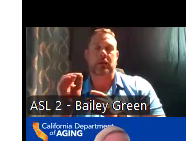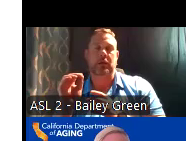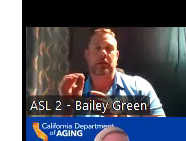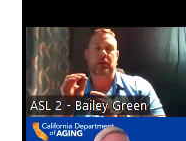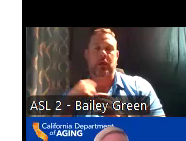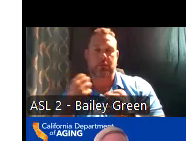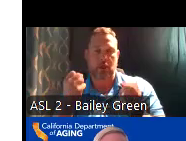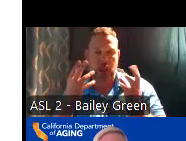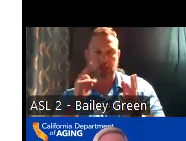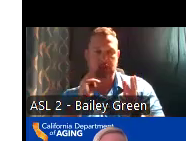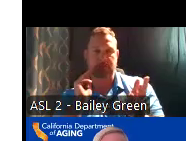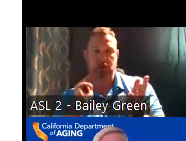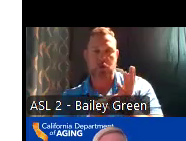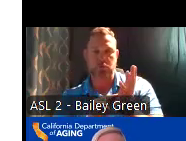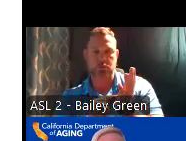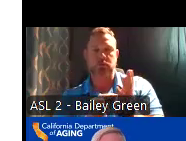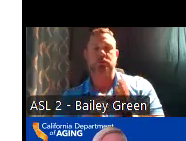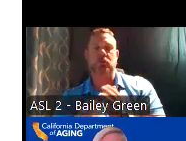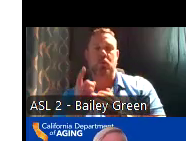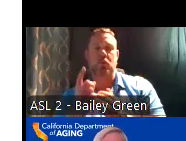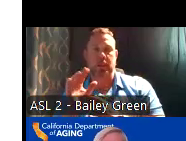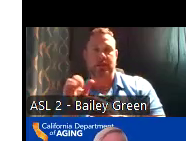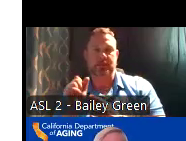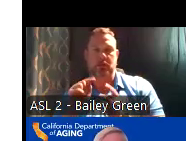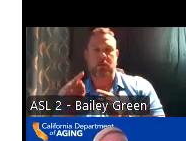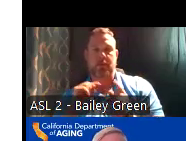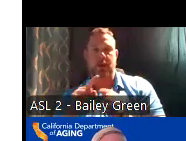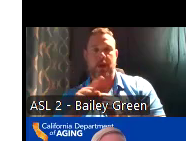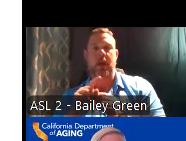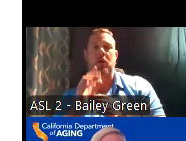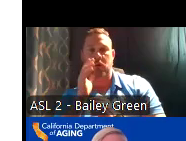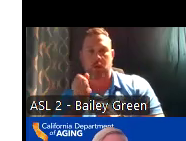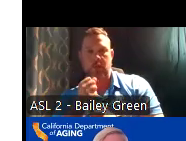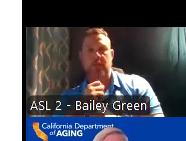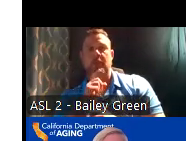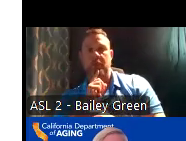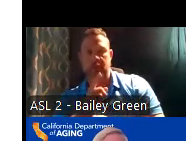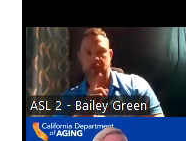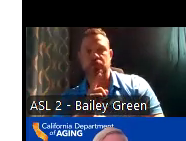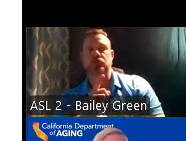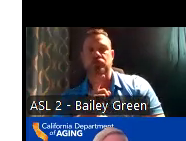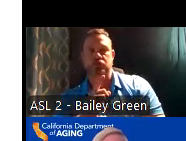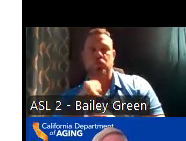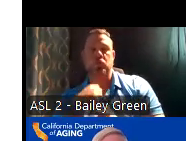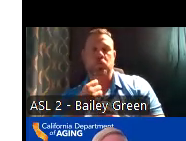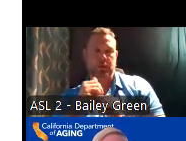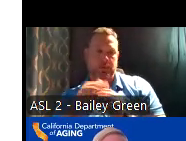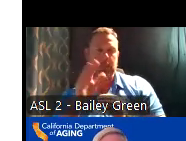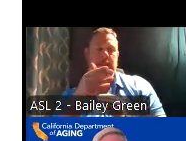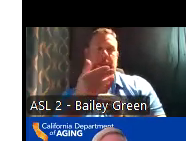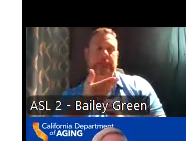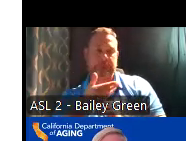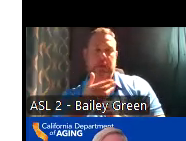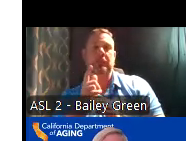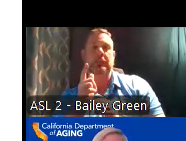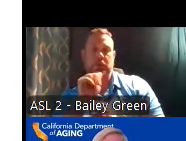lots of notes. One of them, Lisa, I want to circle back. We will absolutely make sure that we extend an invitation to the